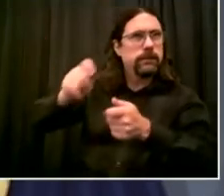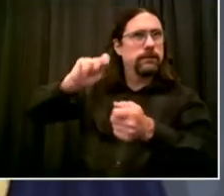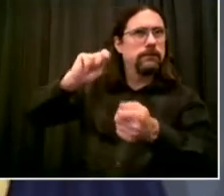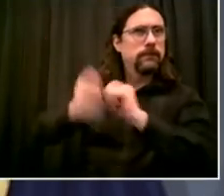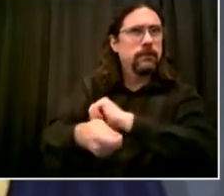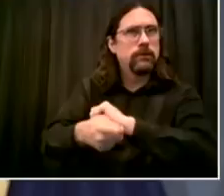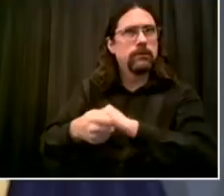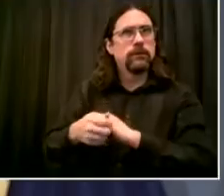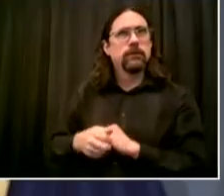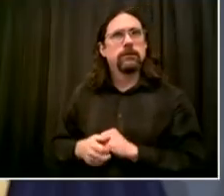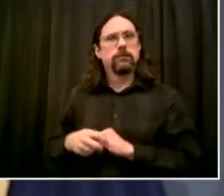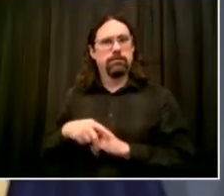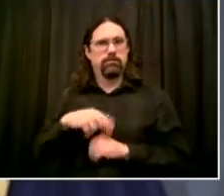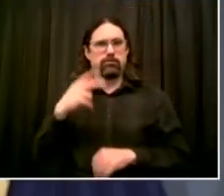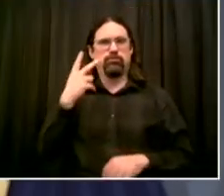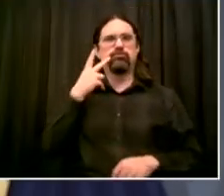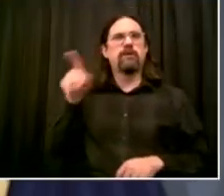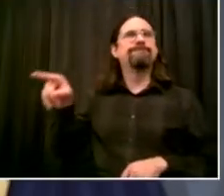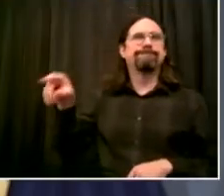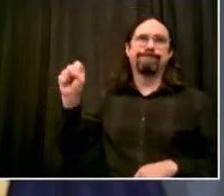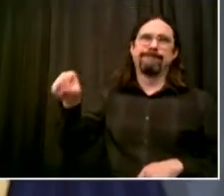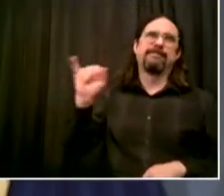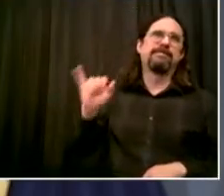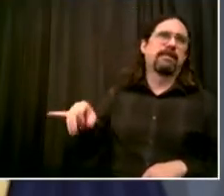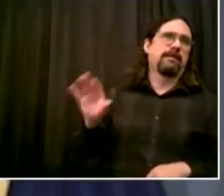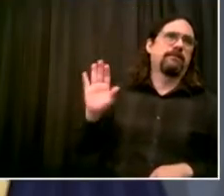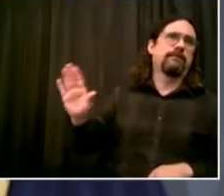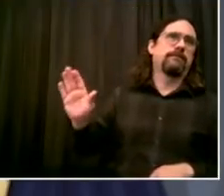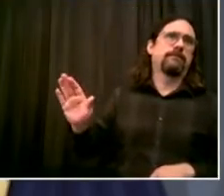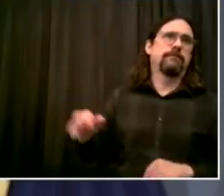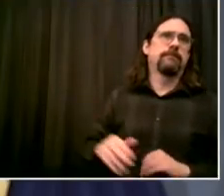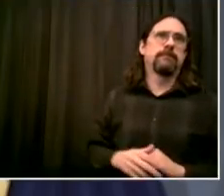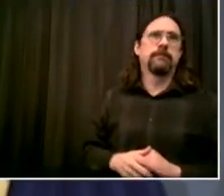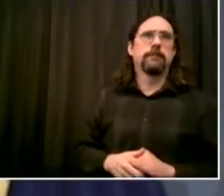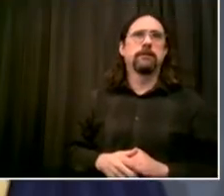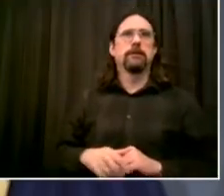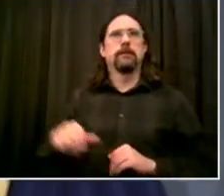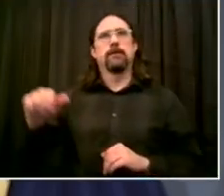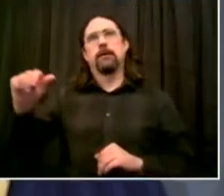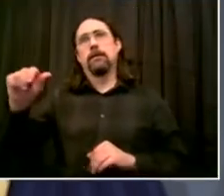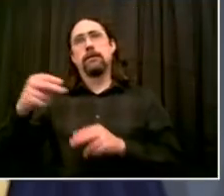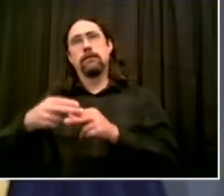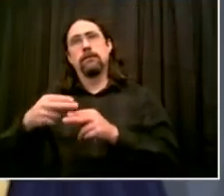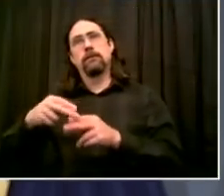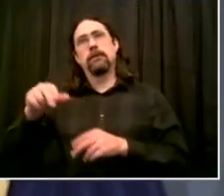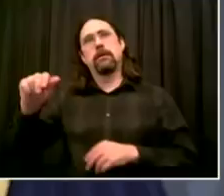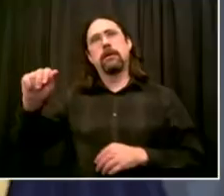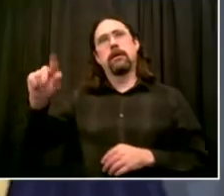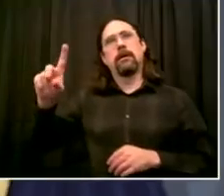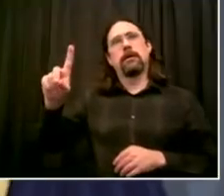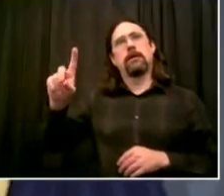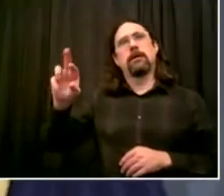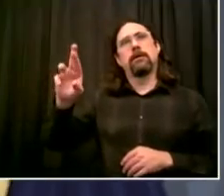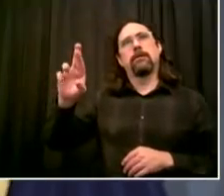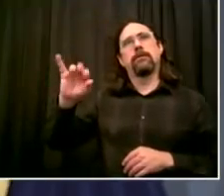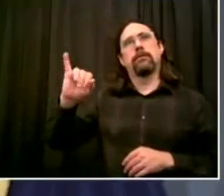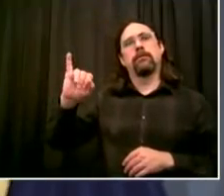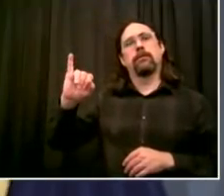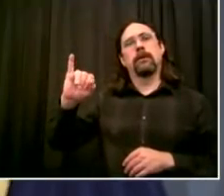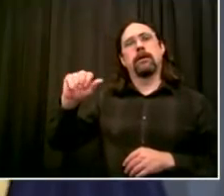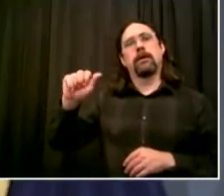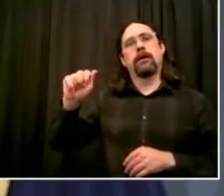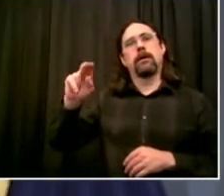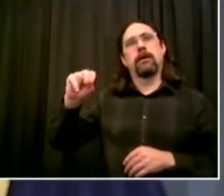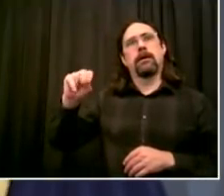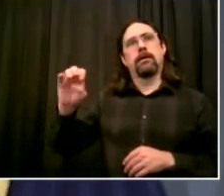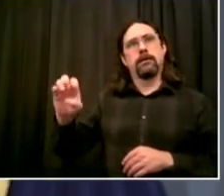time again. In her leadership with Councilmember Danique Miller, her leadership of the Black, Latino, Asian Caucus,